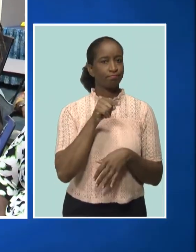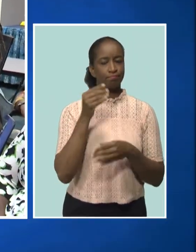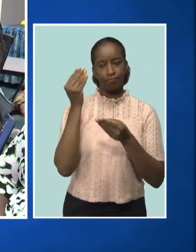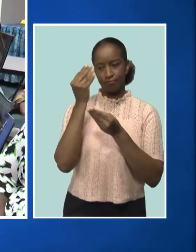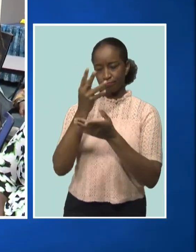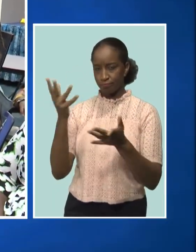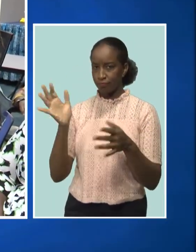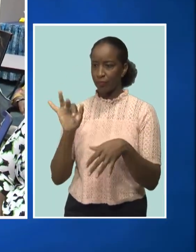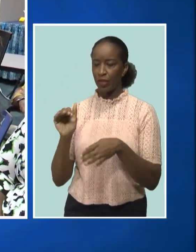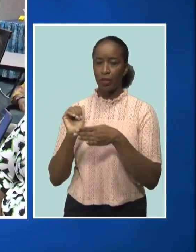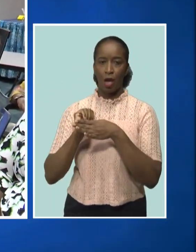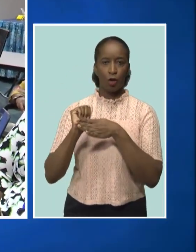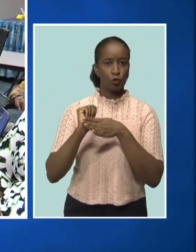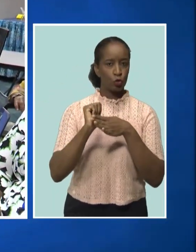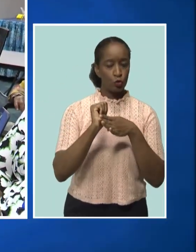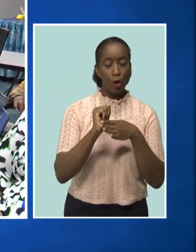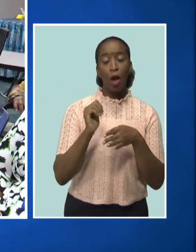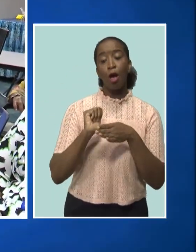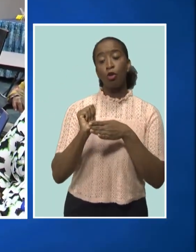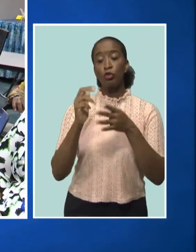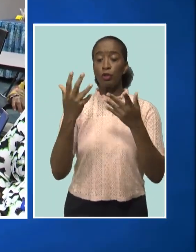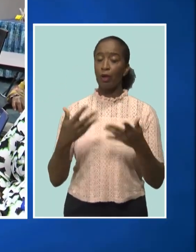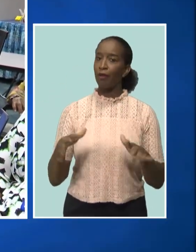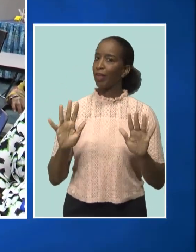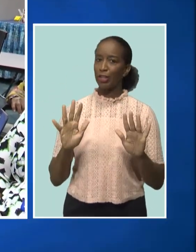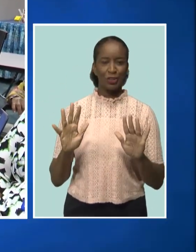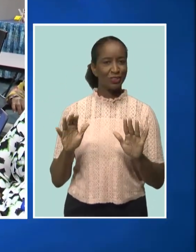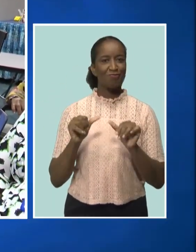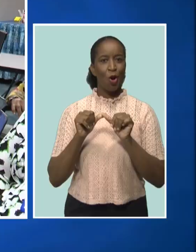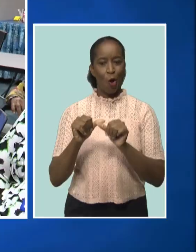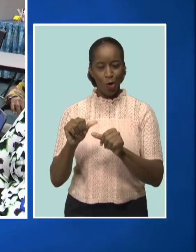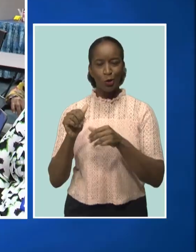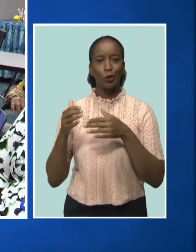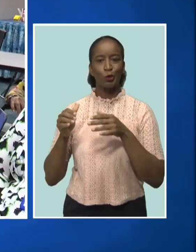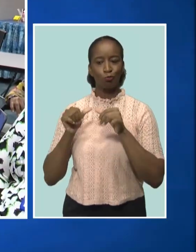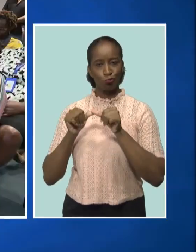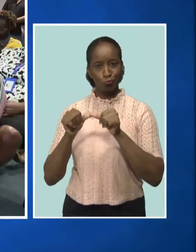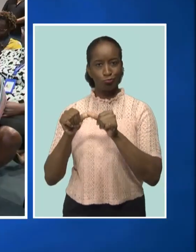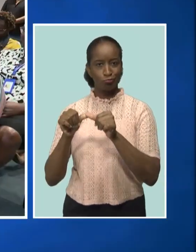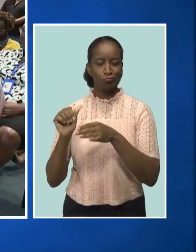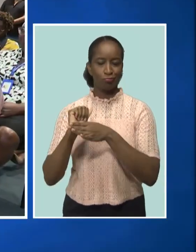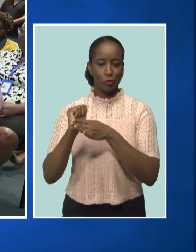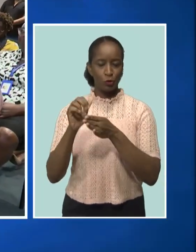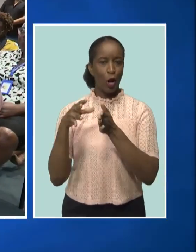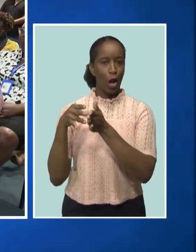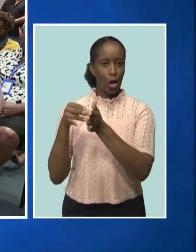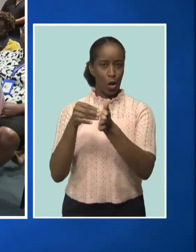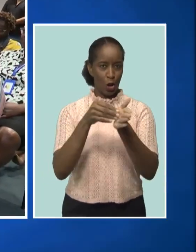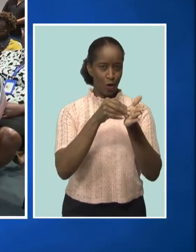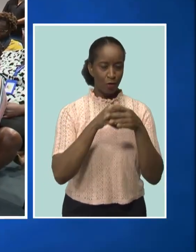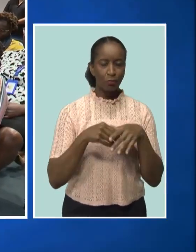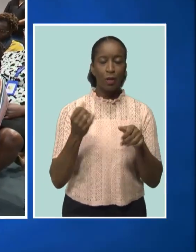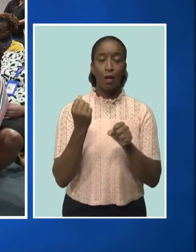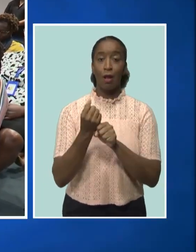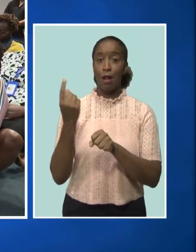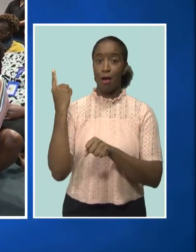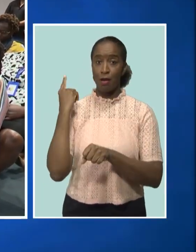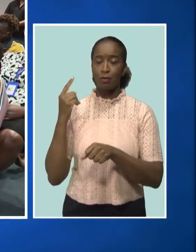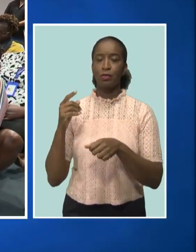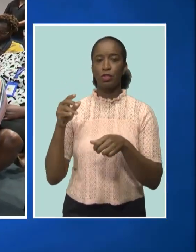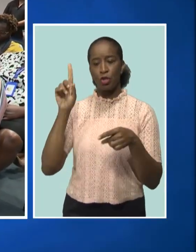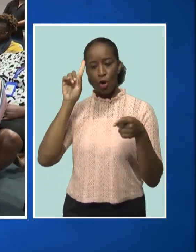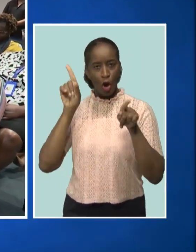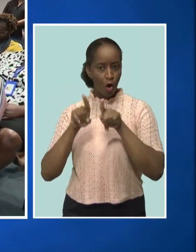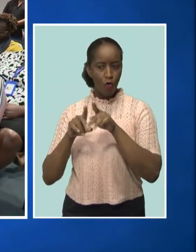training is not a destination but a journey. She said since the inking of the agreement last year, much has been achieved and there's